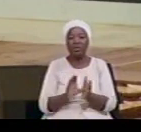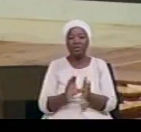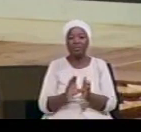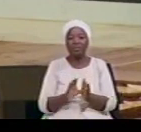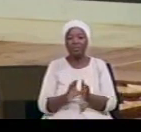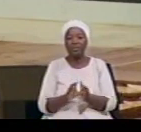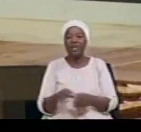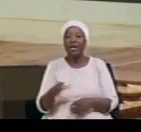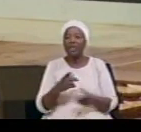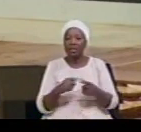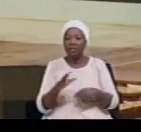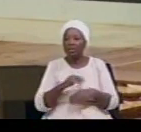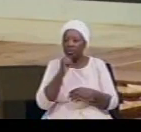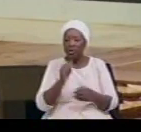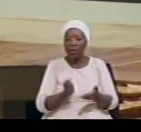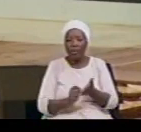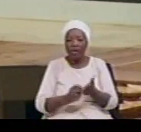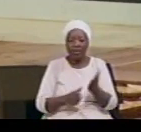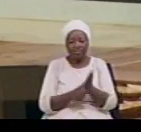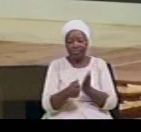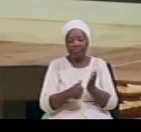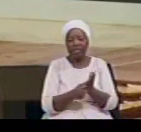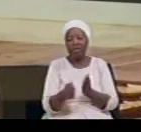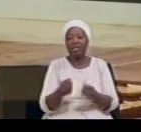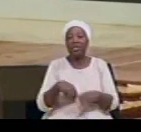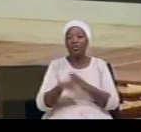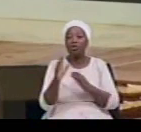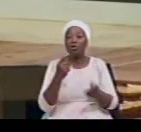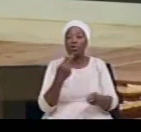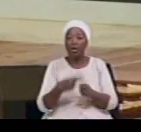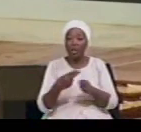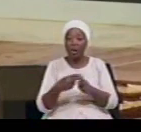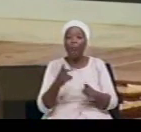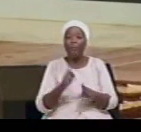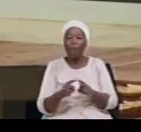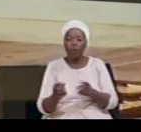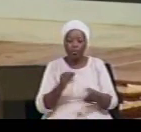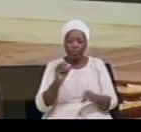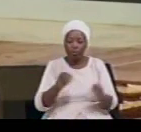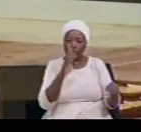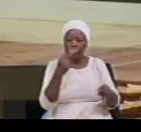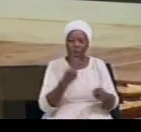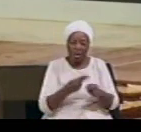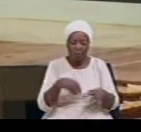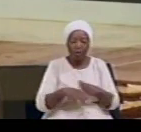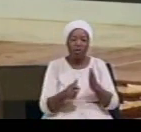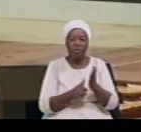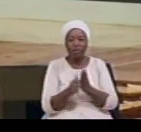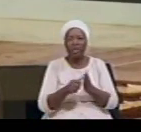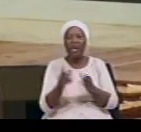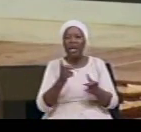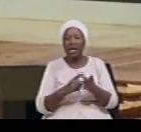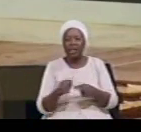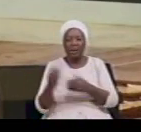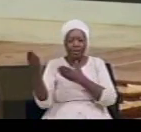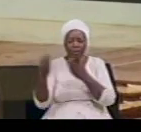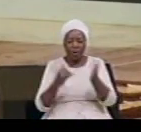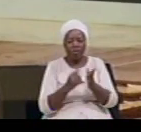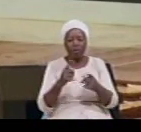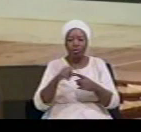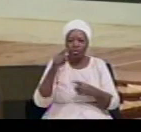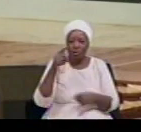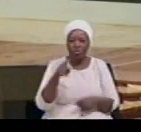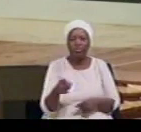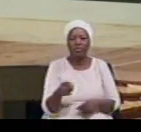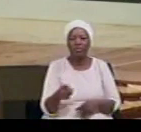the receipt in his name. He put your name on the receipt. and he brought it to you,